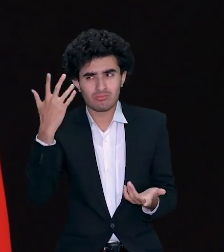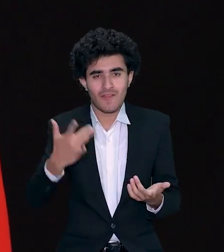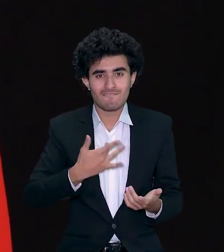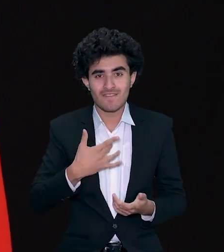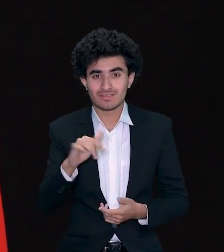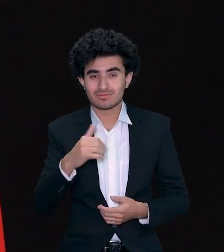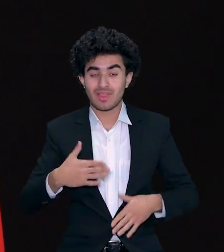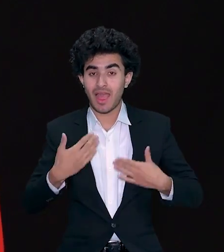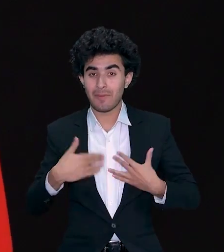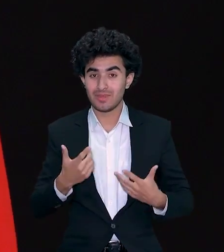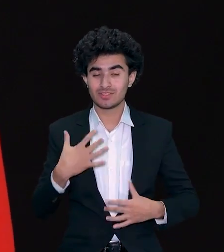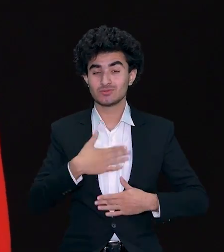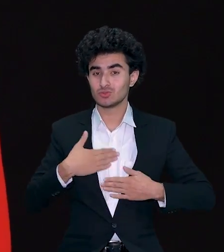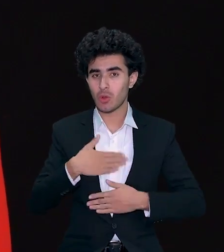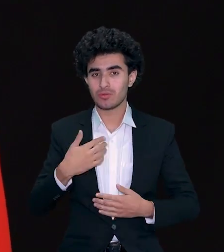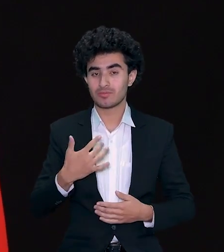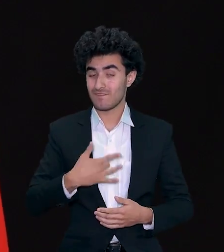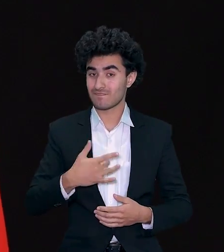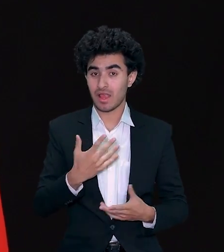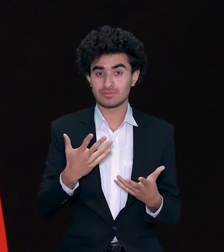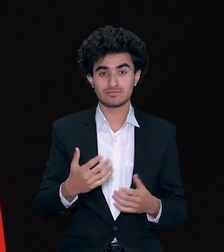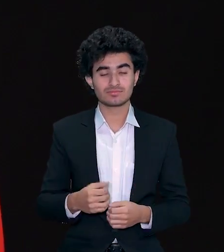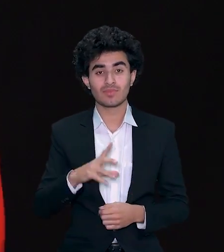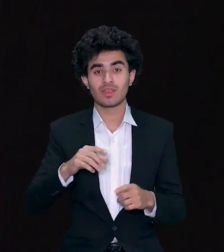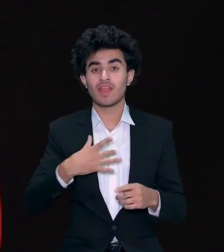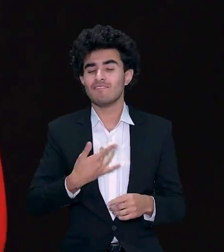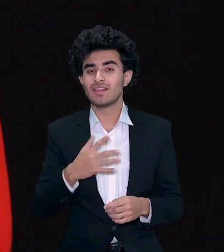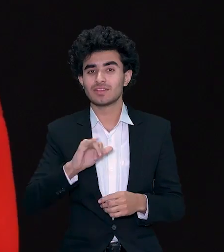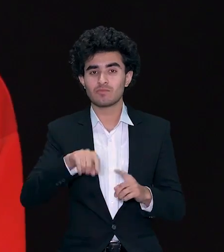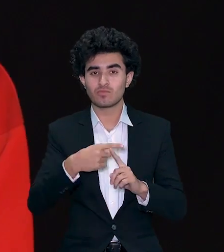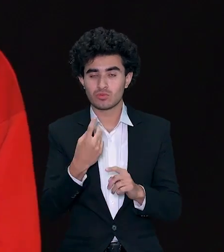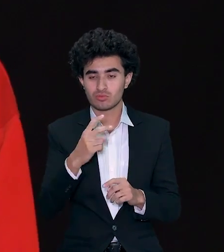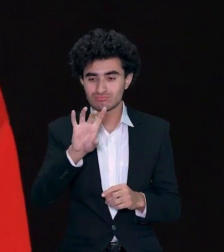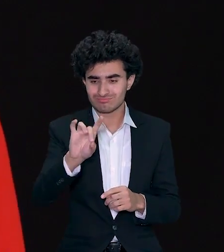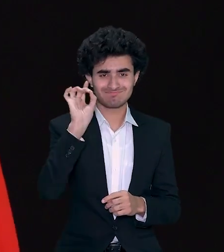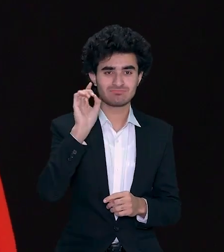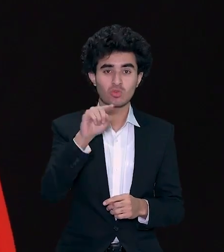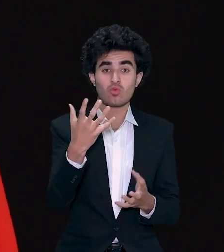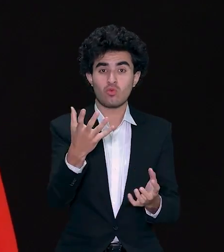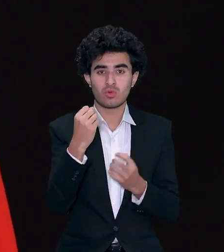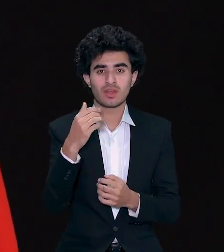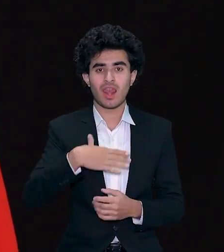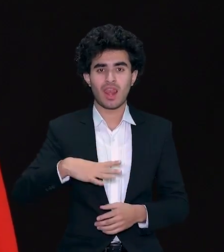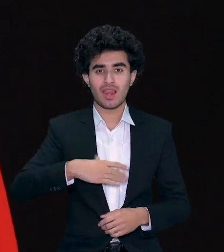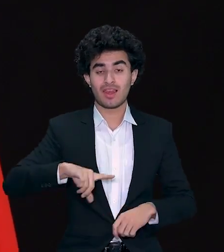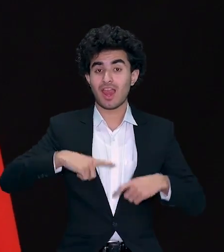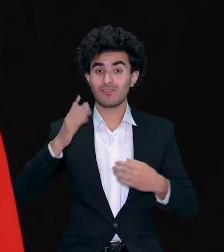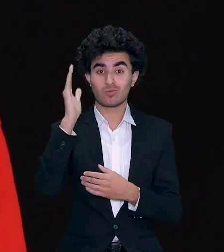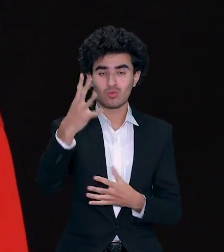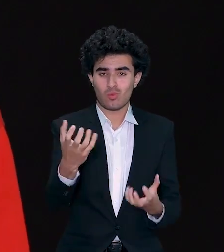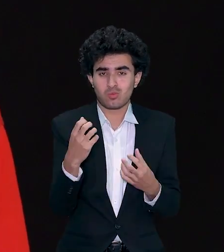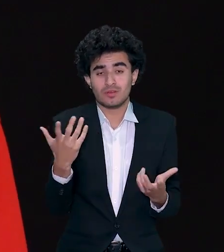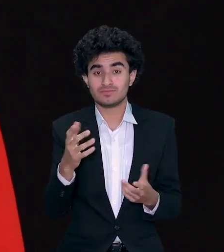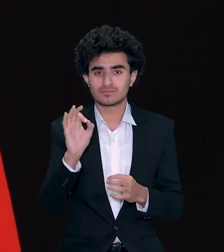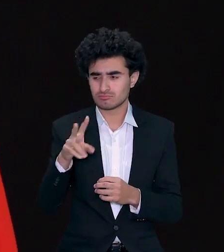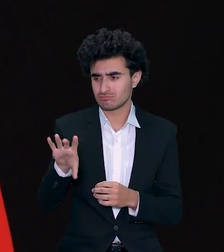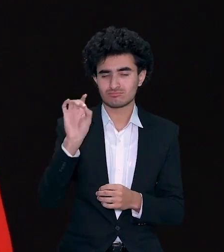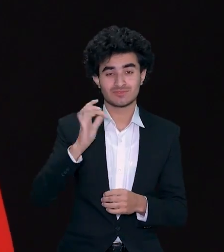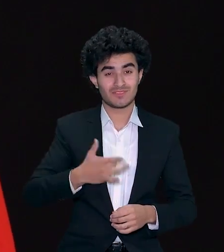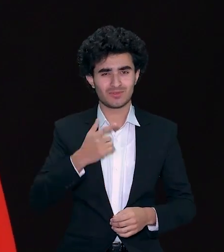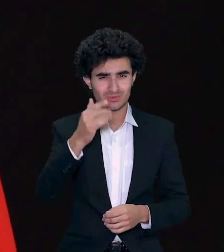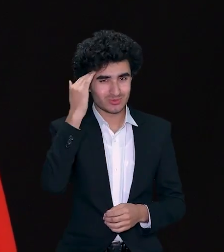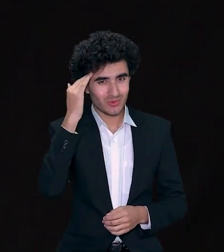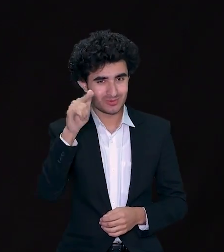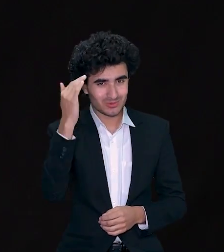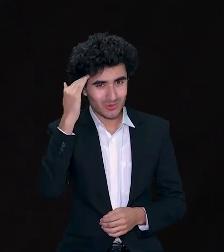it was just like a feeling of like glee and happiness. It's the feeling of when you find yourself doing what you really want to do. Like you find your